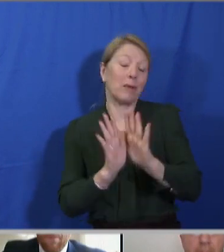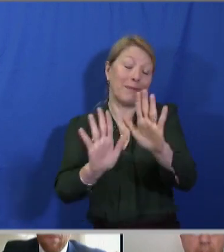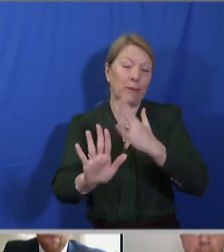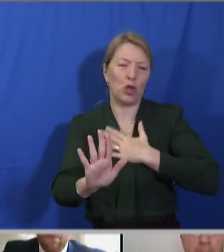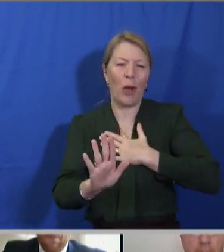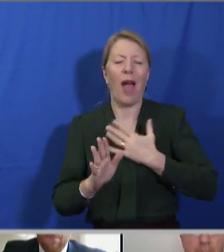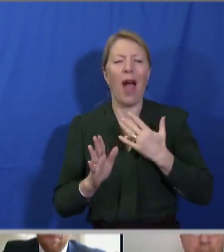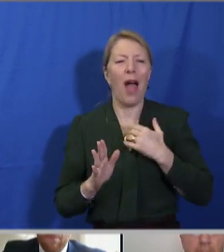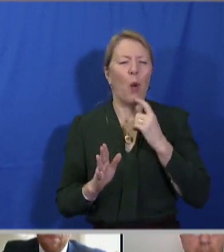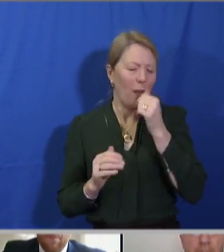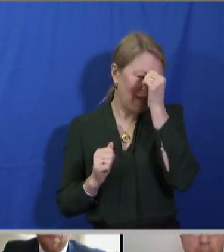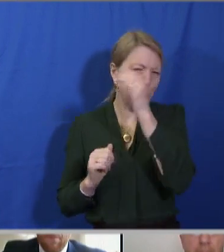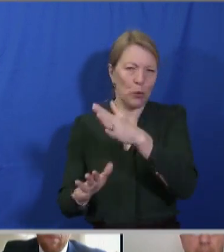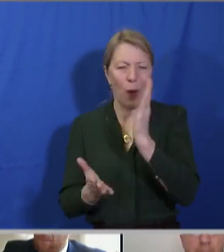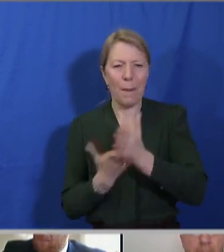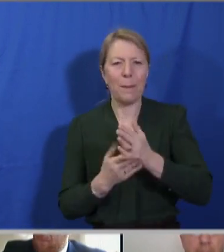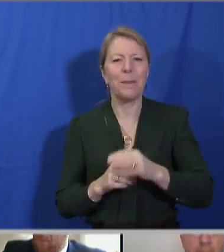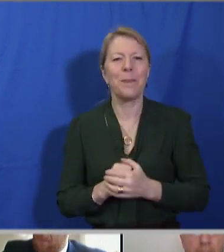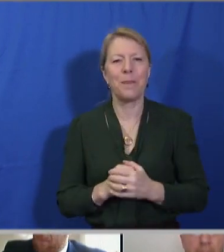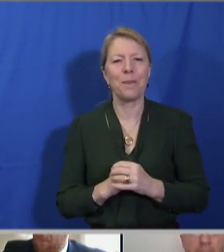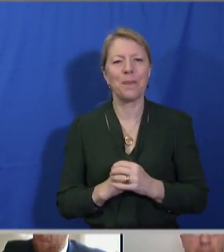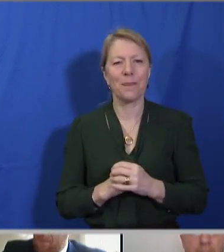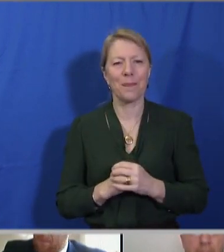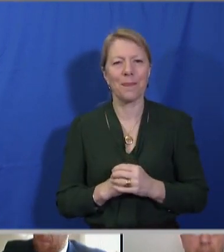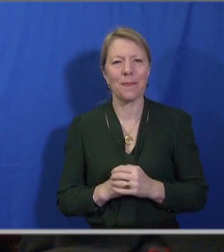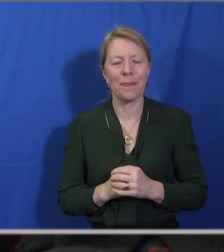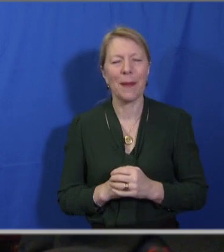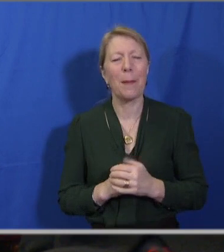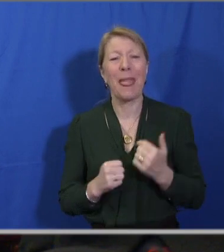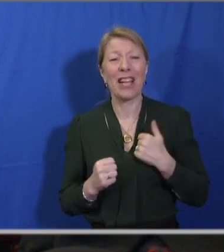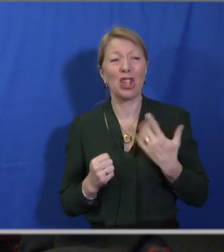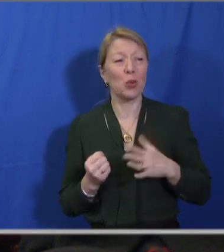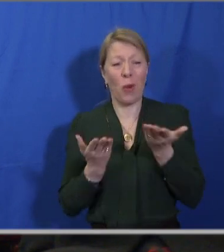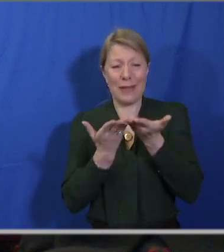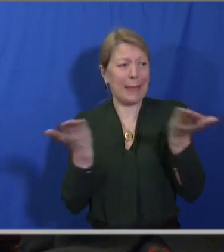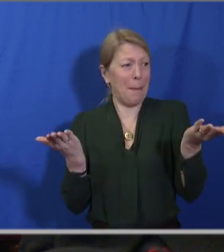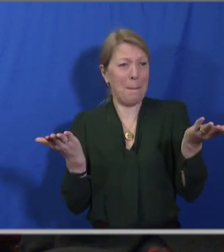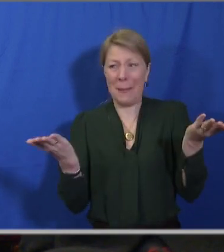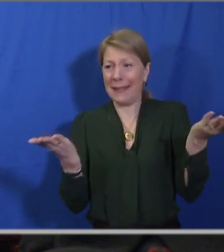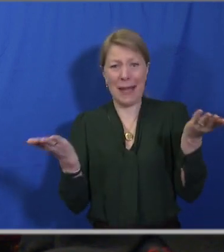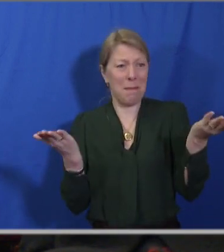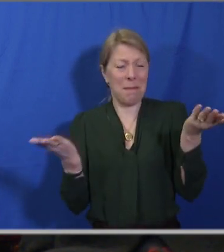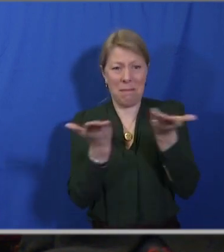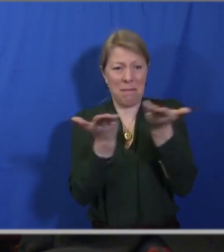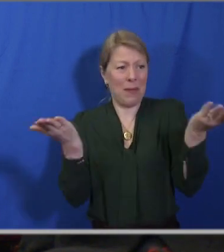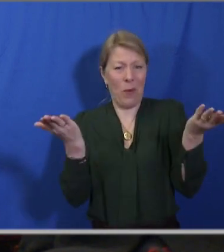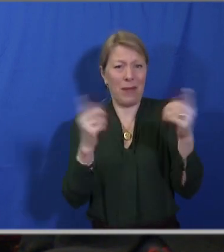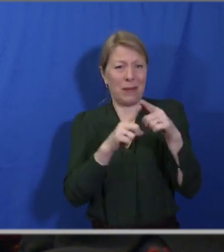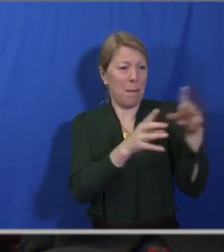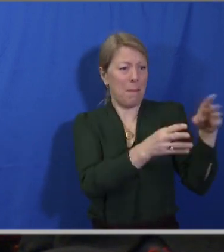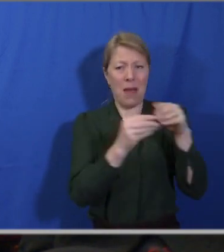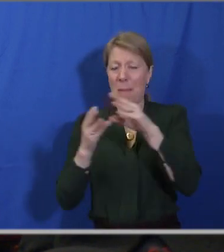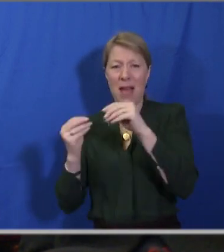back to you on that, David, if that's okay. I'm simply saying it should be equitable. So if you're paying private providers an